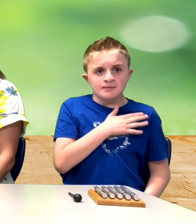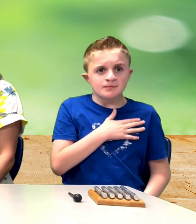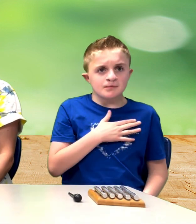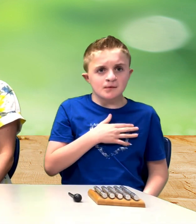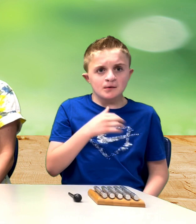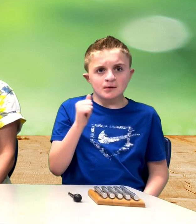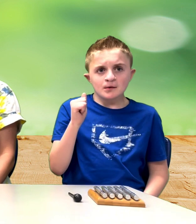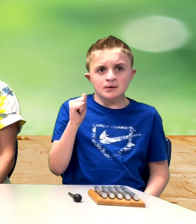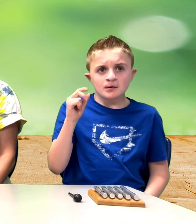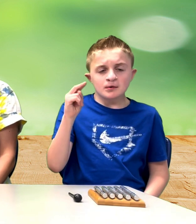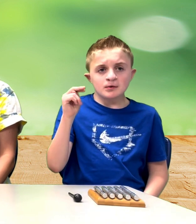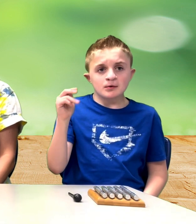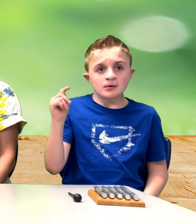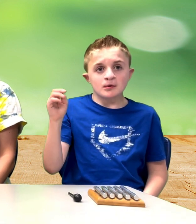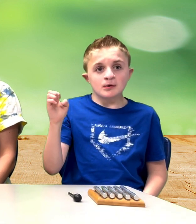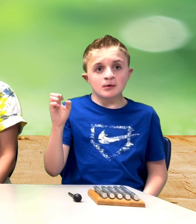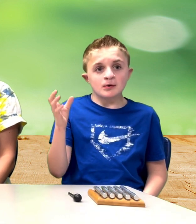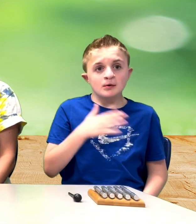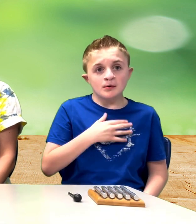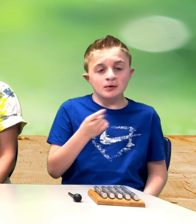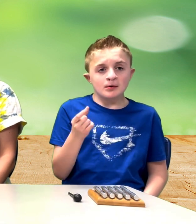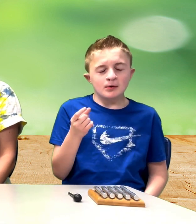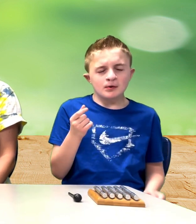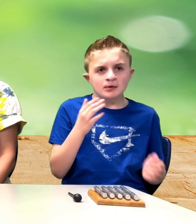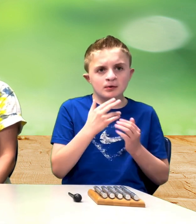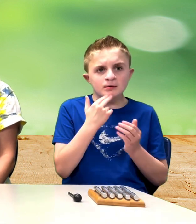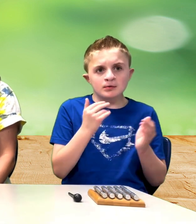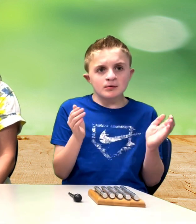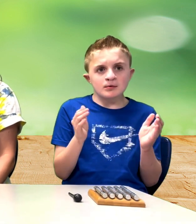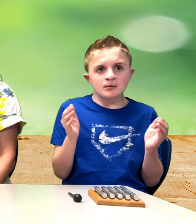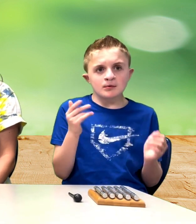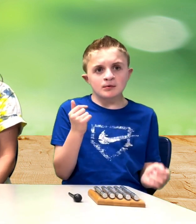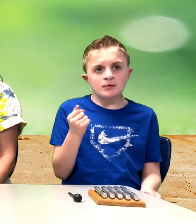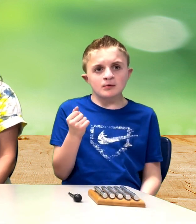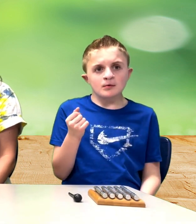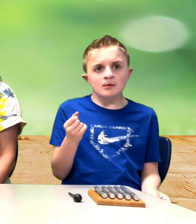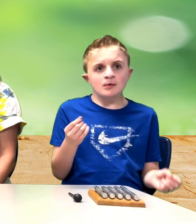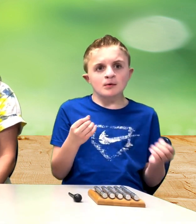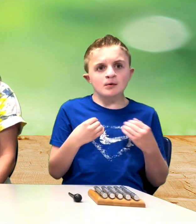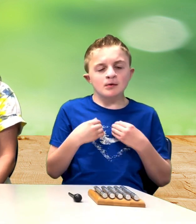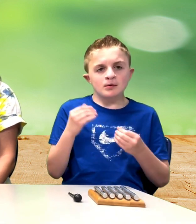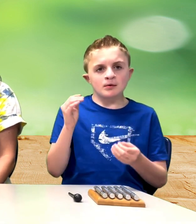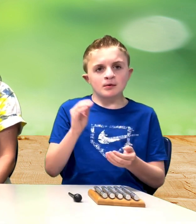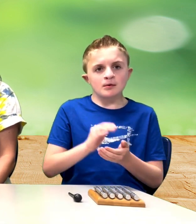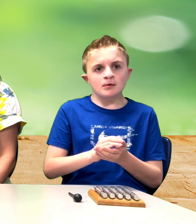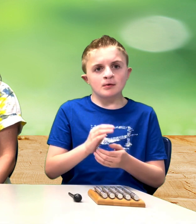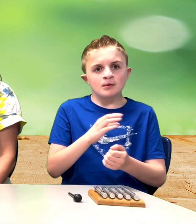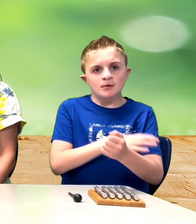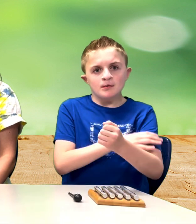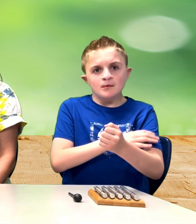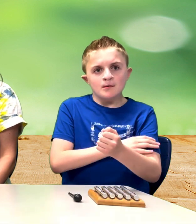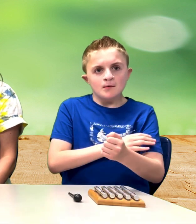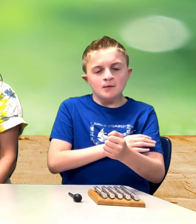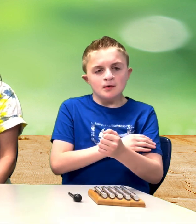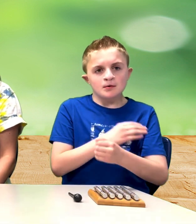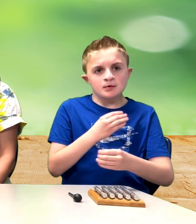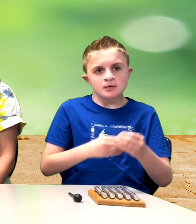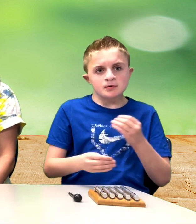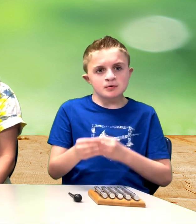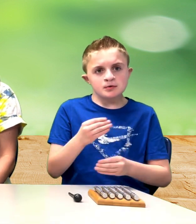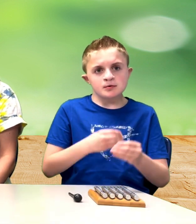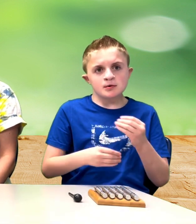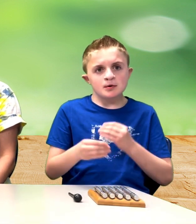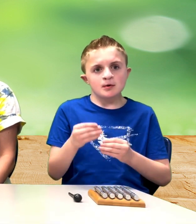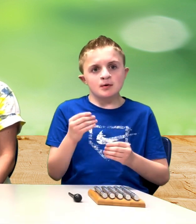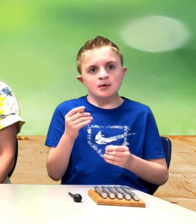coonhound, lowers my blood pressure. Now my pet is the exact same pet as in